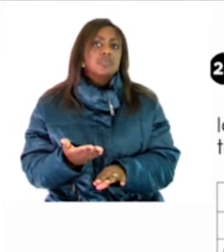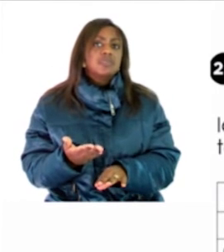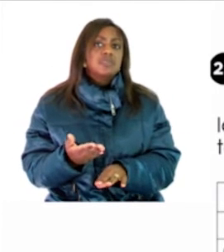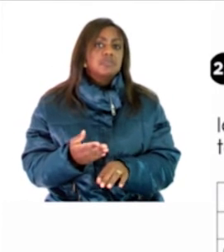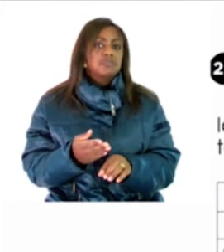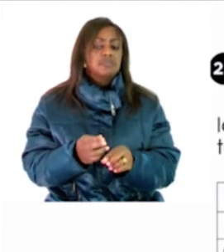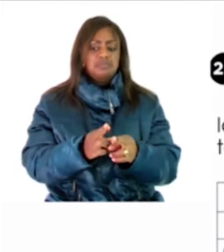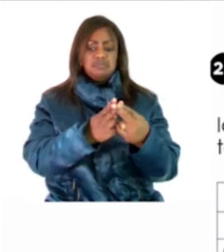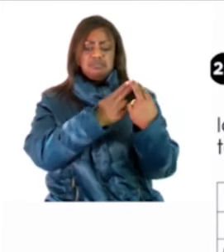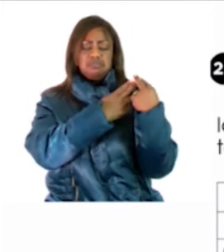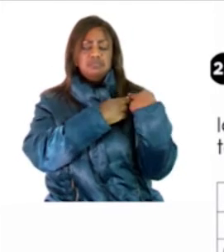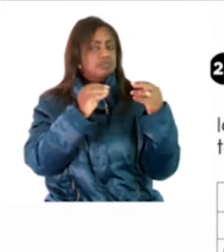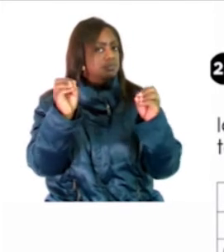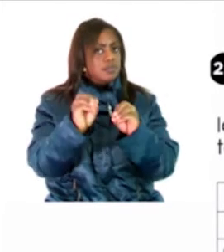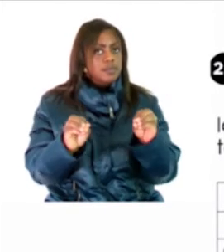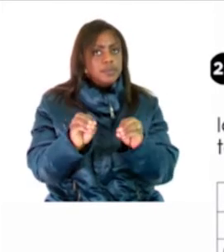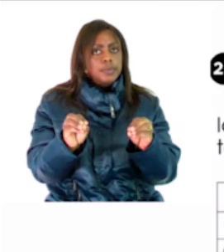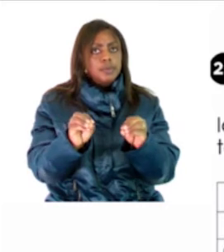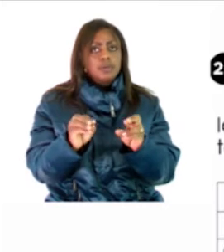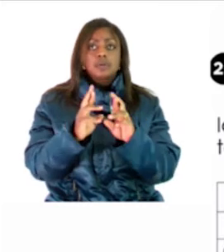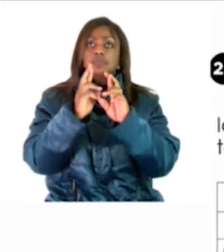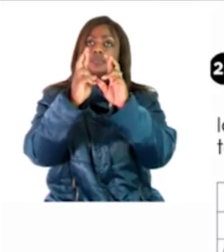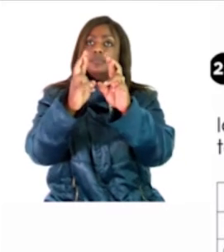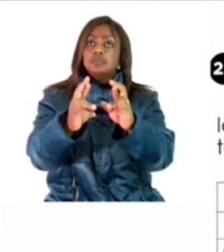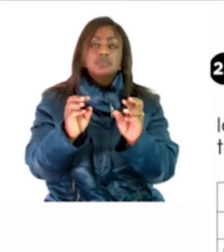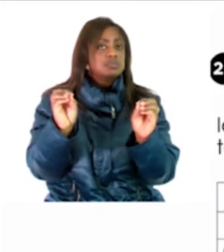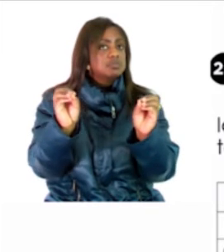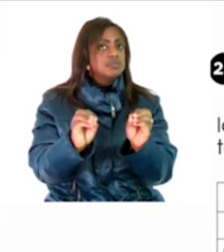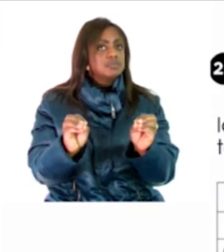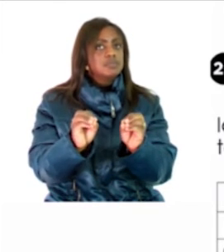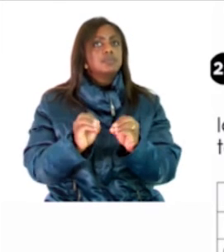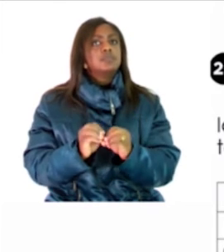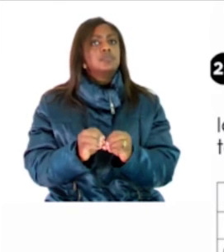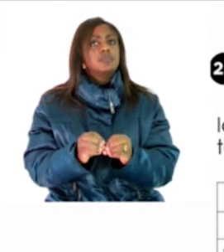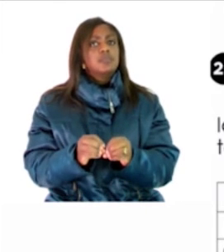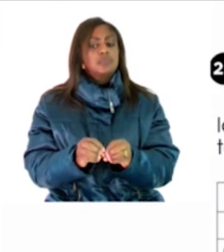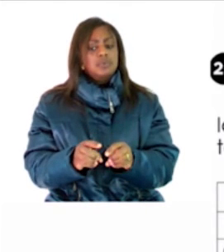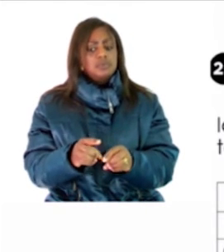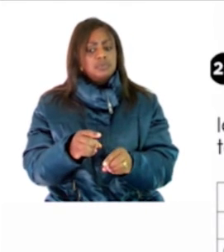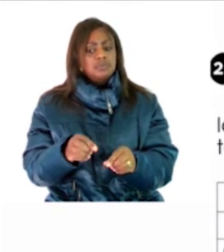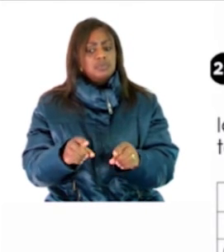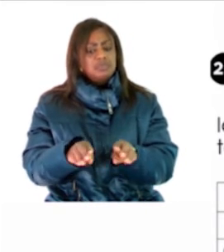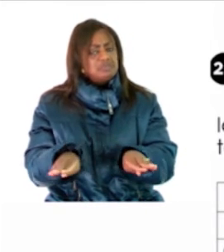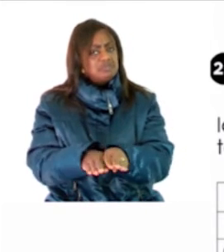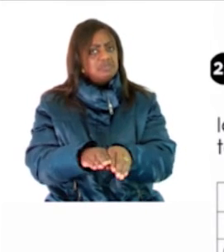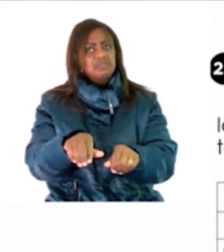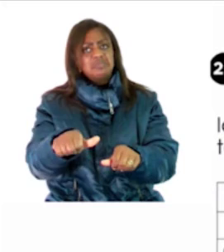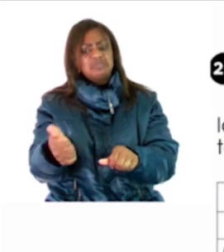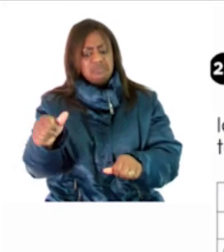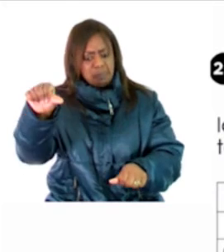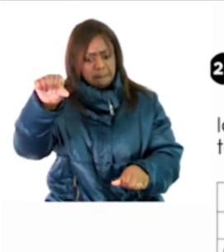comes to behavior. You do things that you're not supposed to do. We have heard of people that were being raped, or somebody fell pregnant